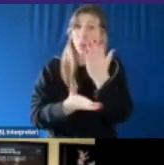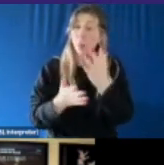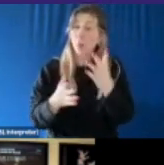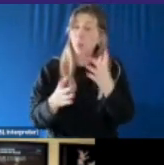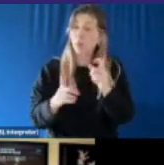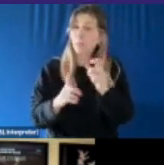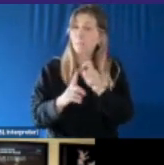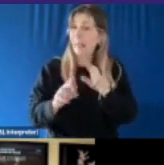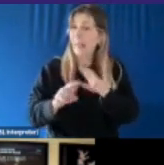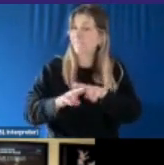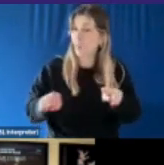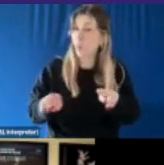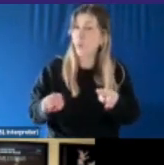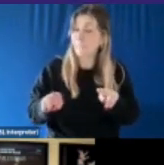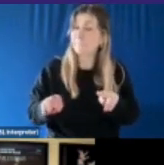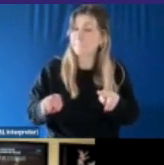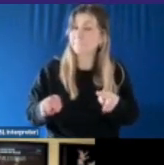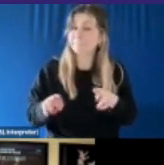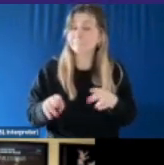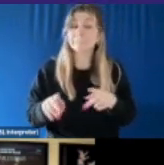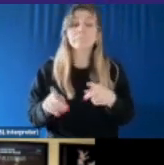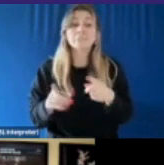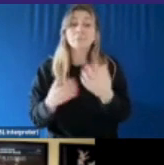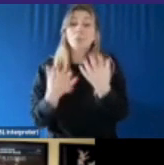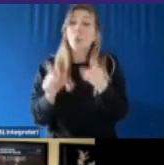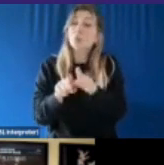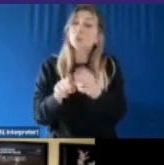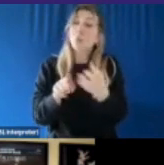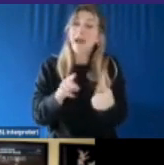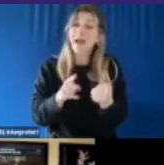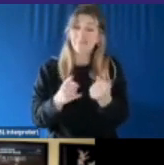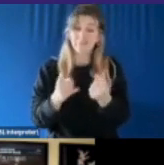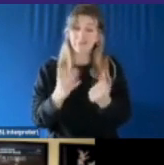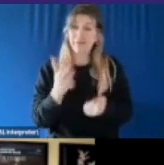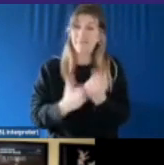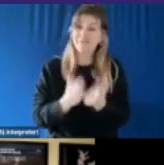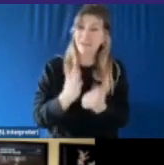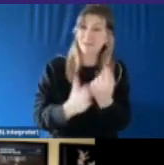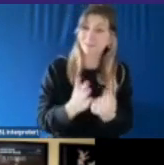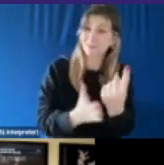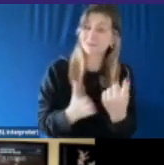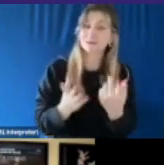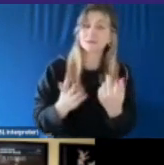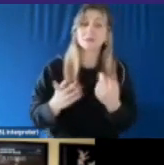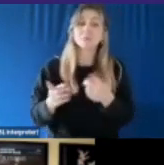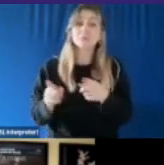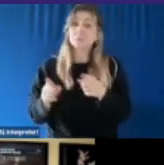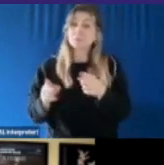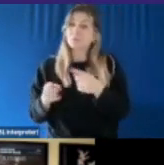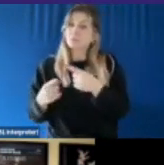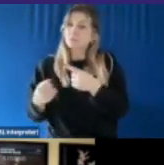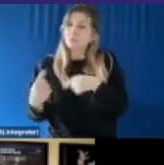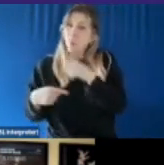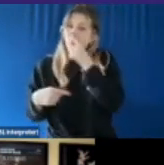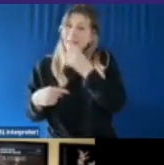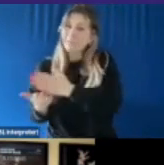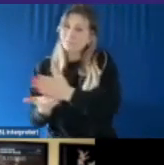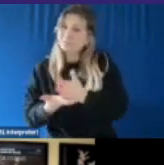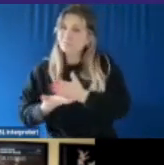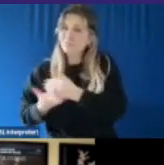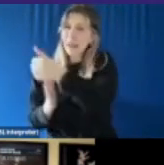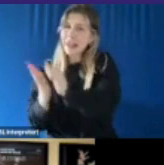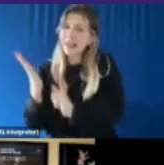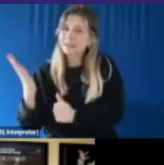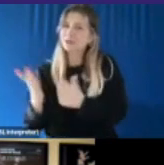our upcoming events and a list of attendees from this session. So I'd like to welcome our speaker